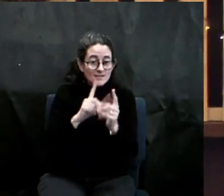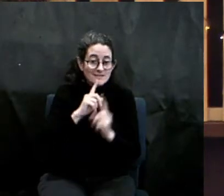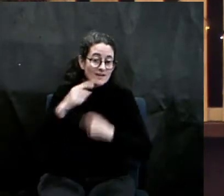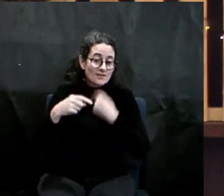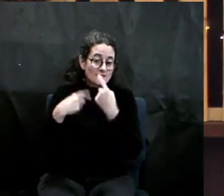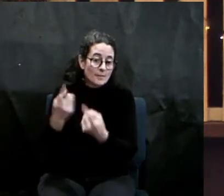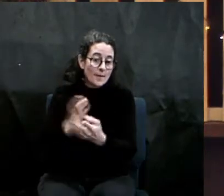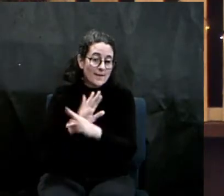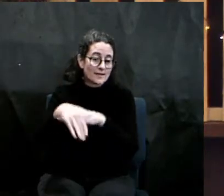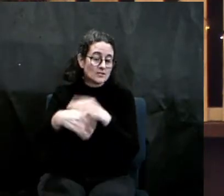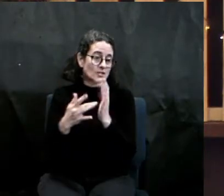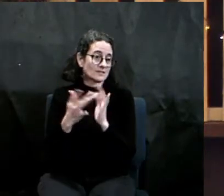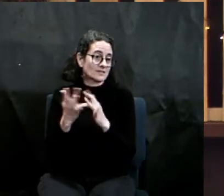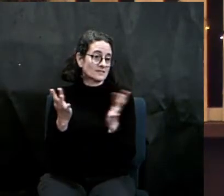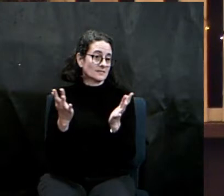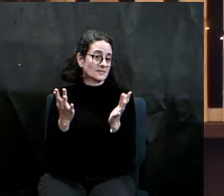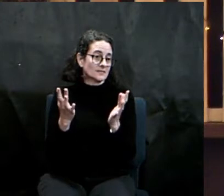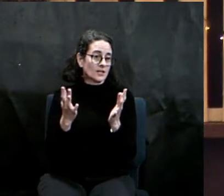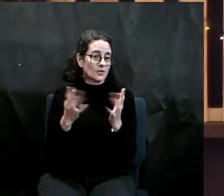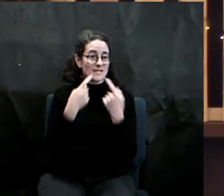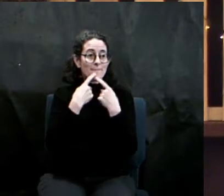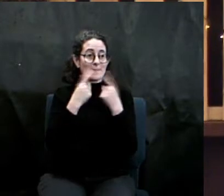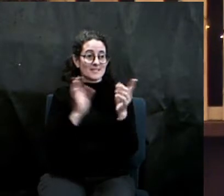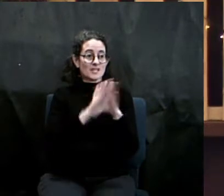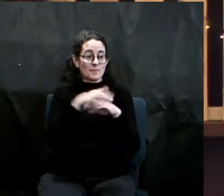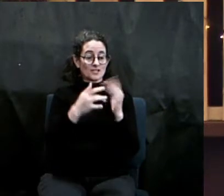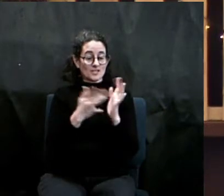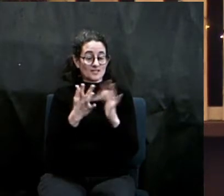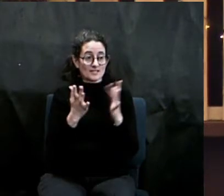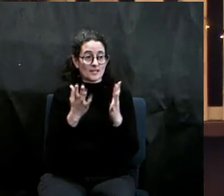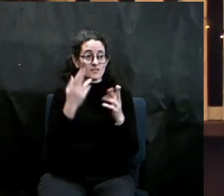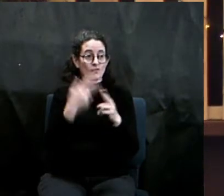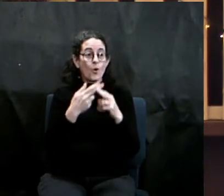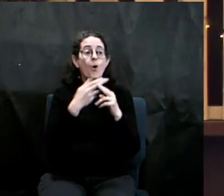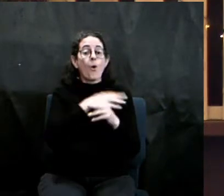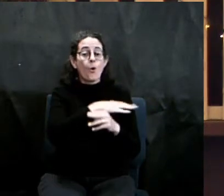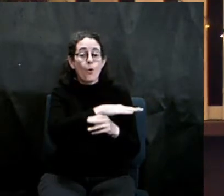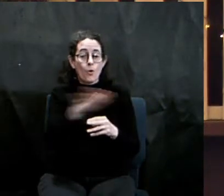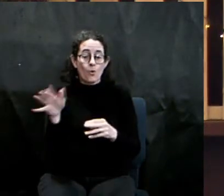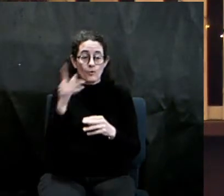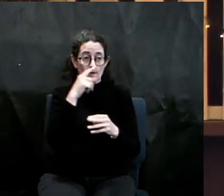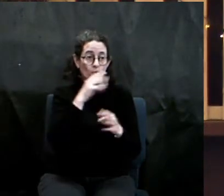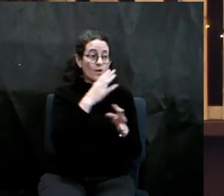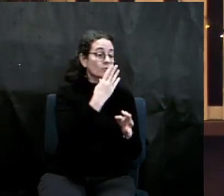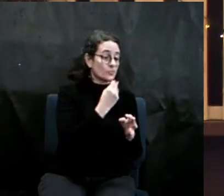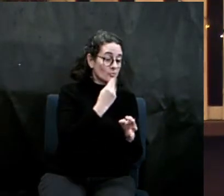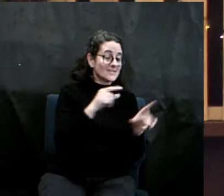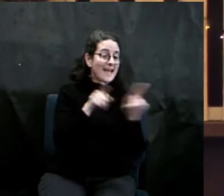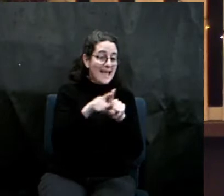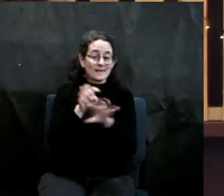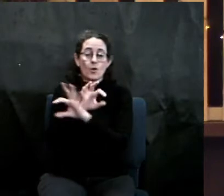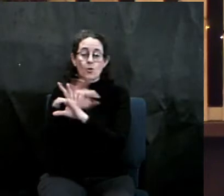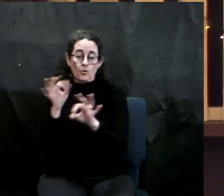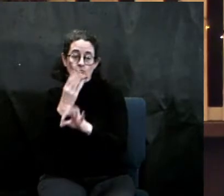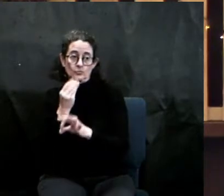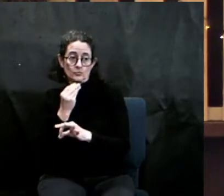King and Savior, it's not just for the Jews, it's for all people. And so Luke tells us that